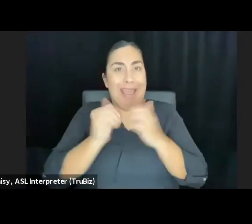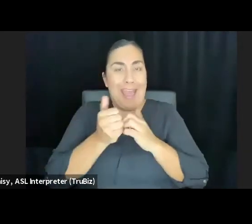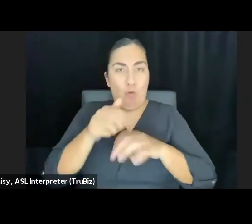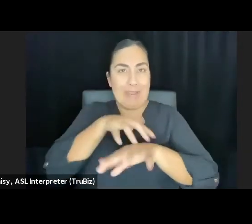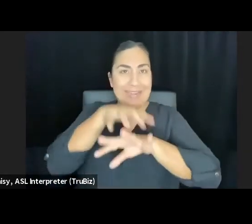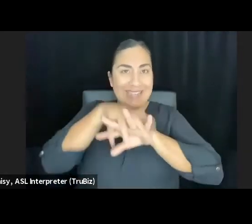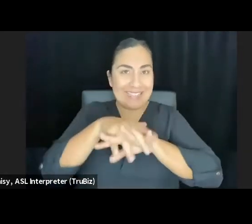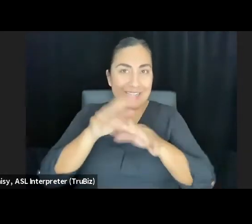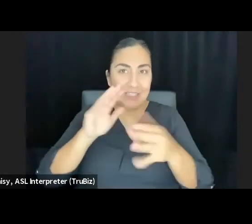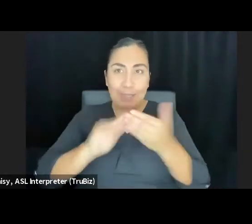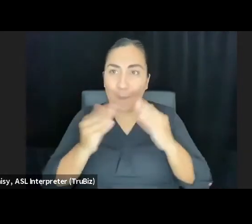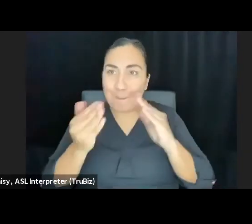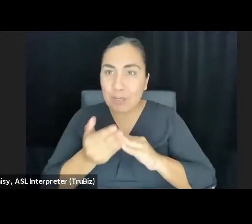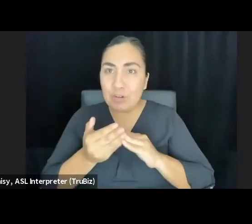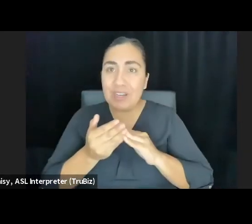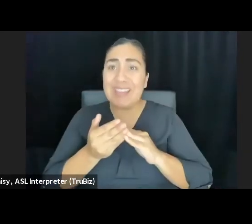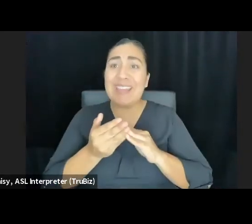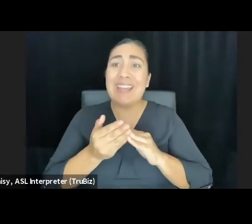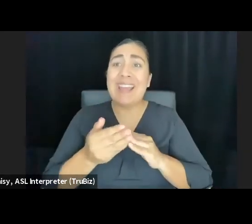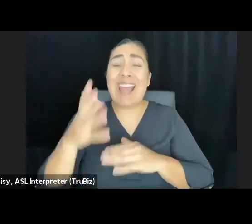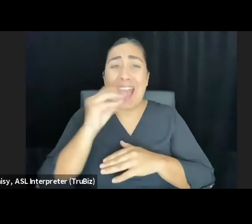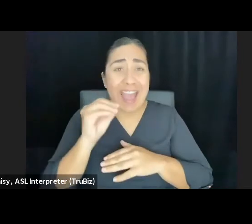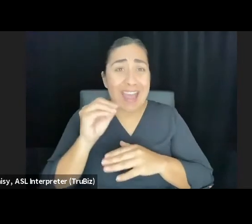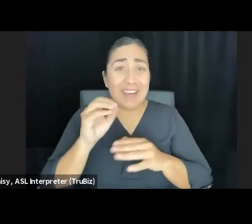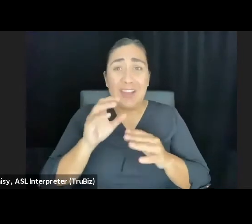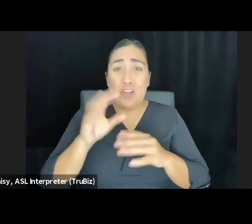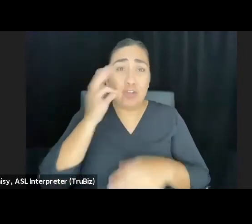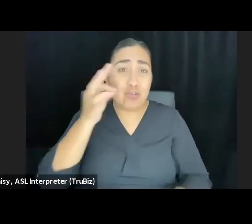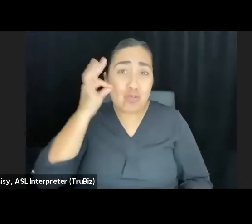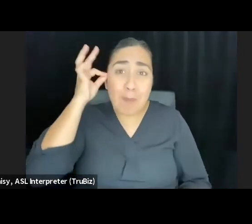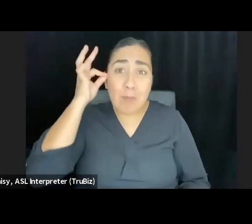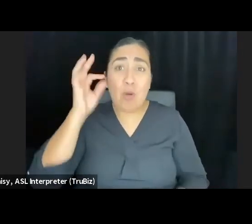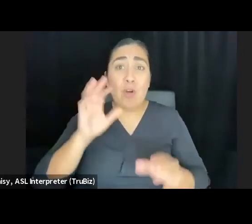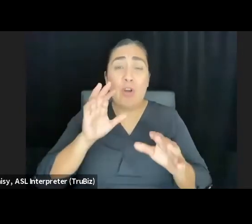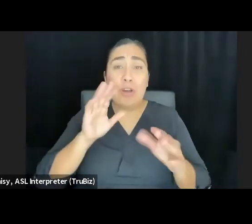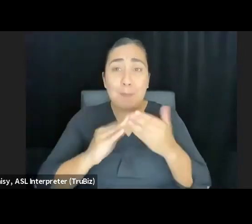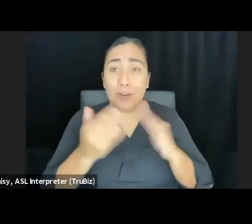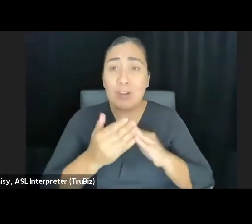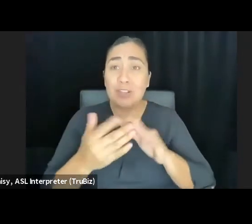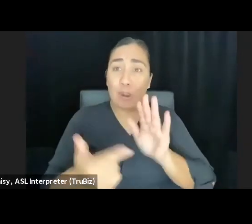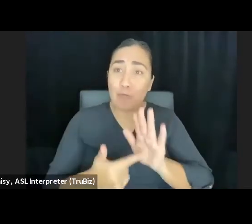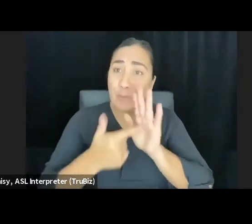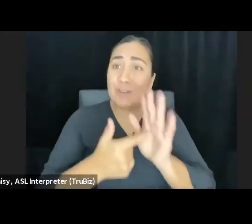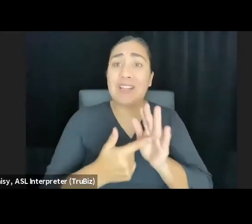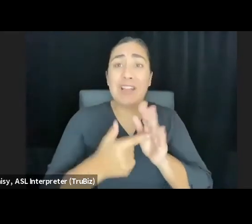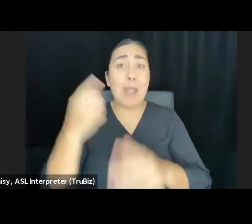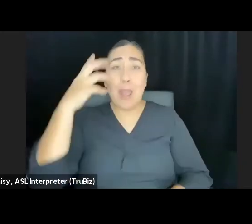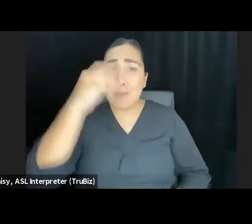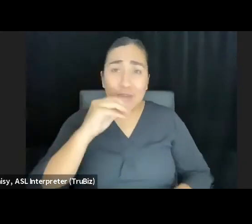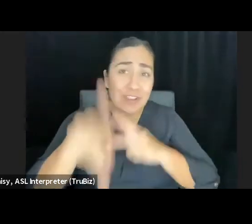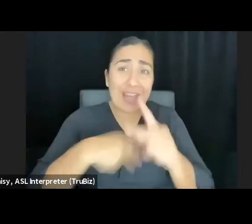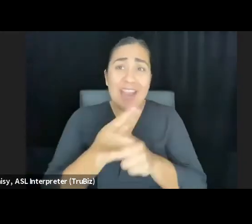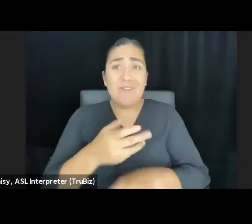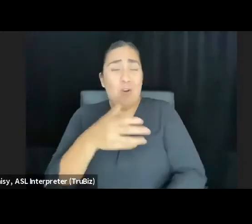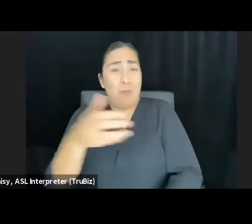have been historically and systematically silenced by policies and by just everything that everyone's saying.